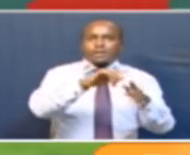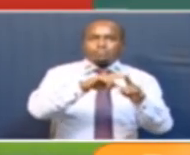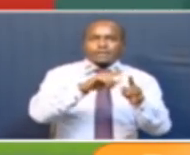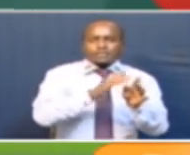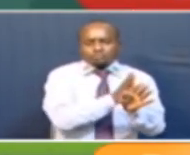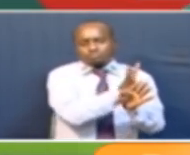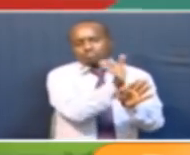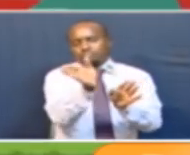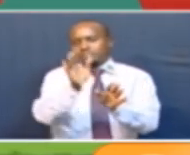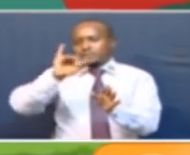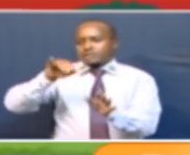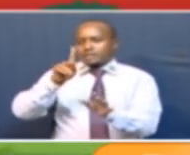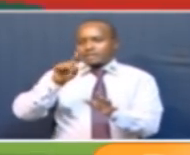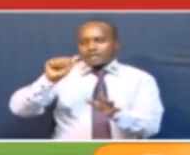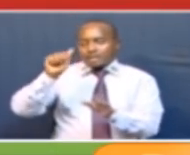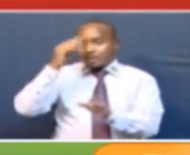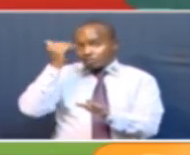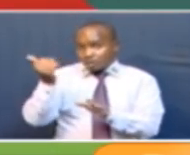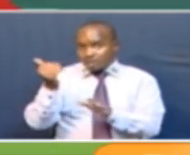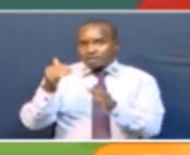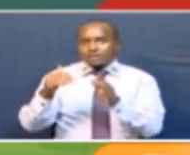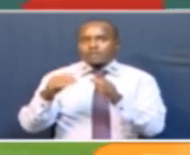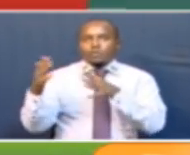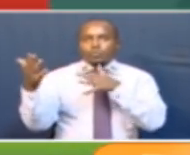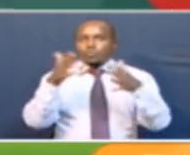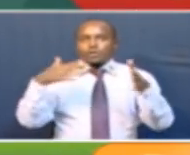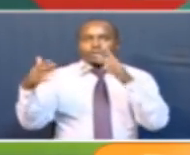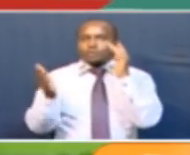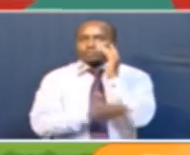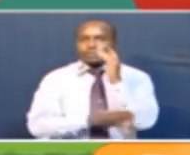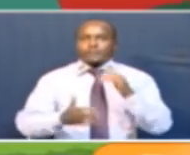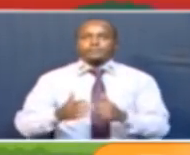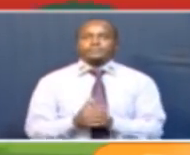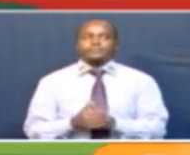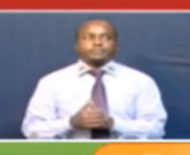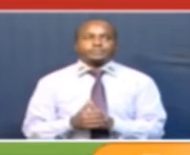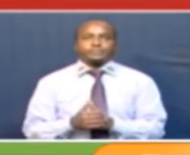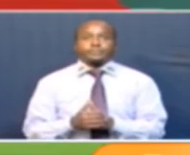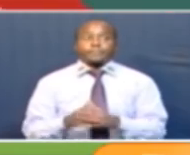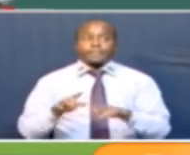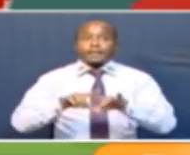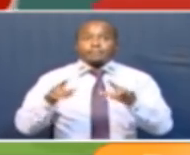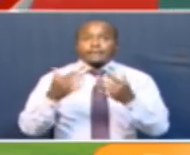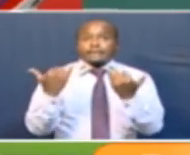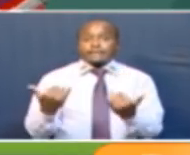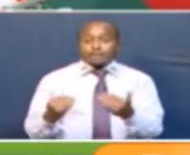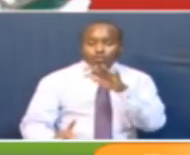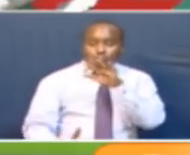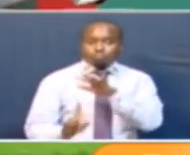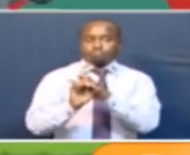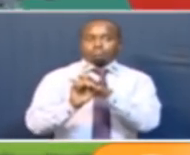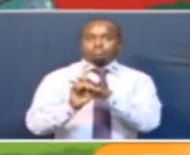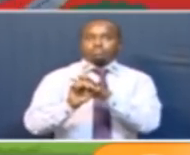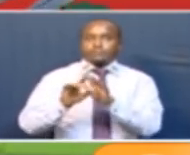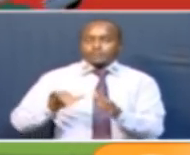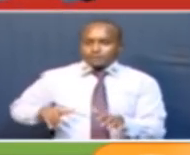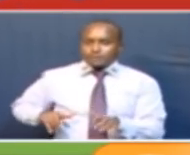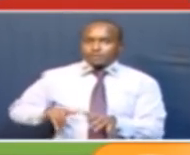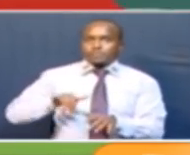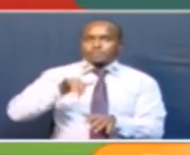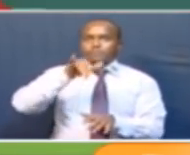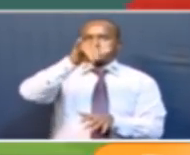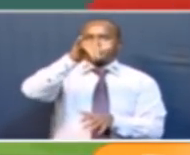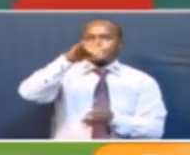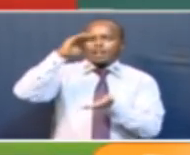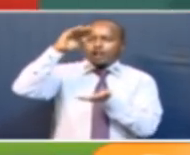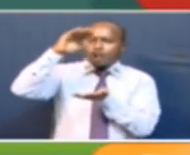avoid bad weather. This meant flying over the Aberdares. But it is now emerging that the aircraft may have been flying way lower than